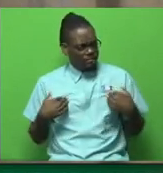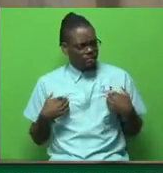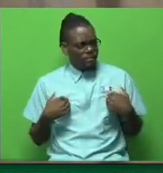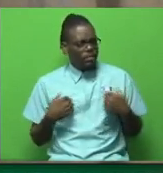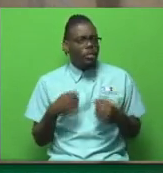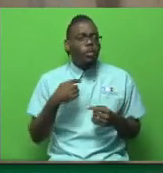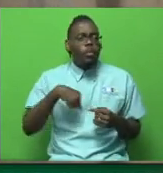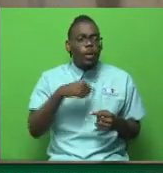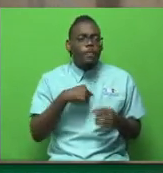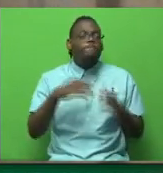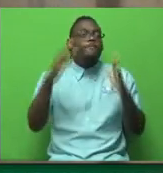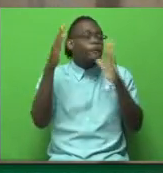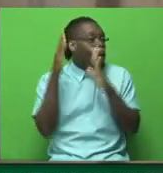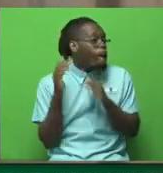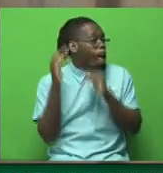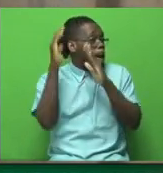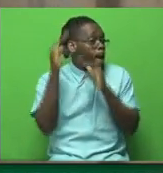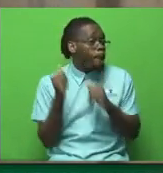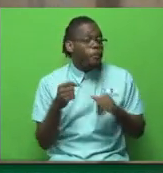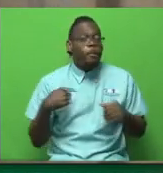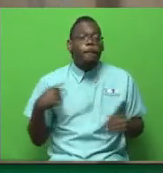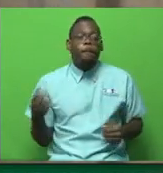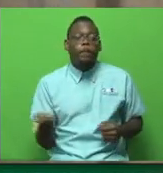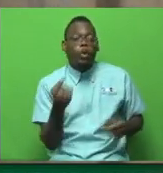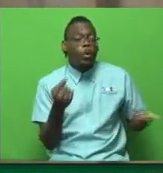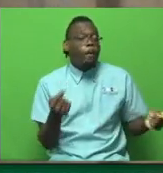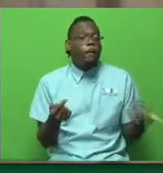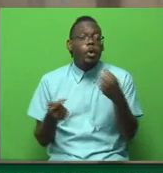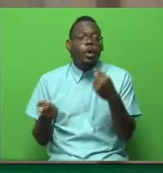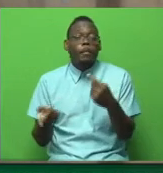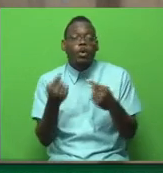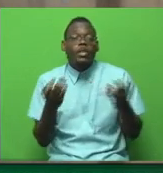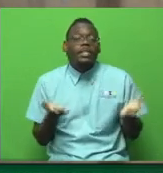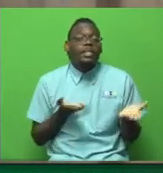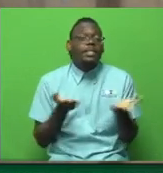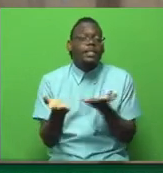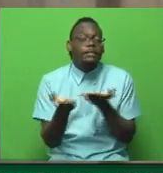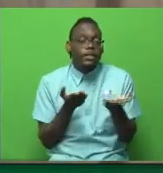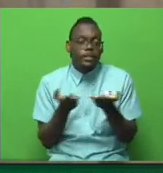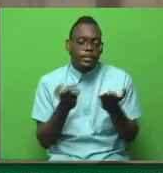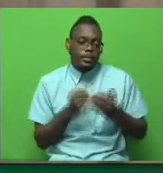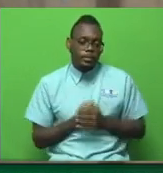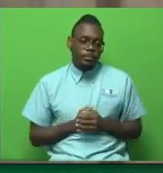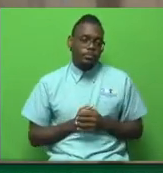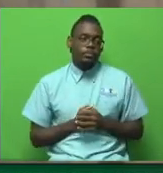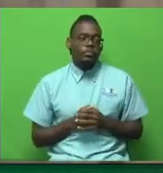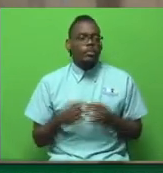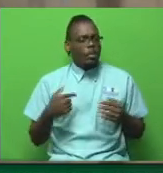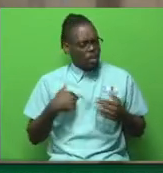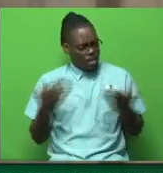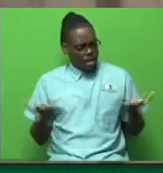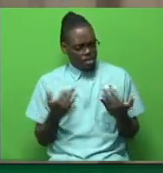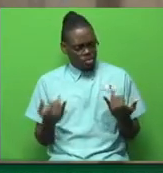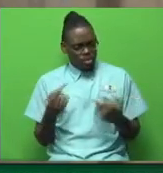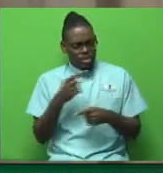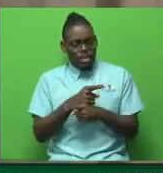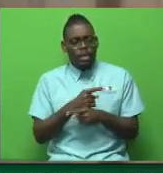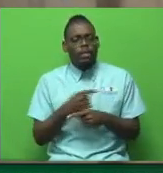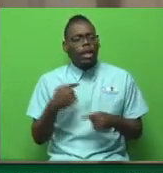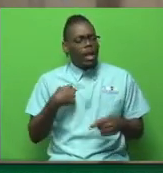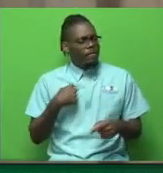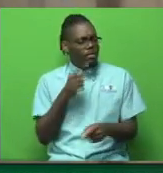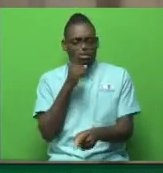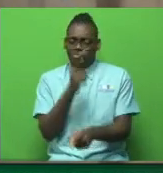for Service delivery as we stand here today we do not have proper Service delivery in